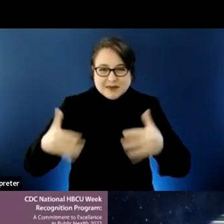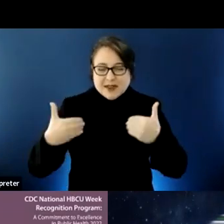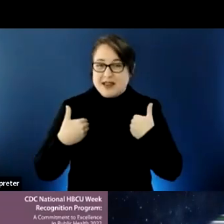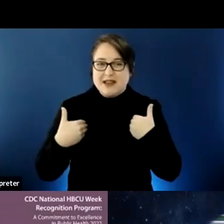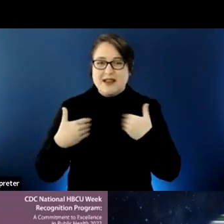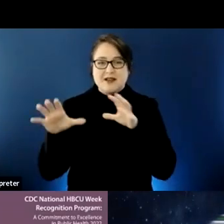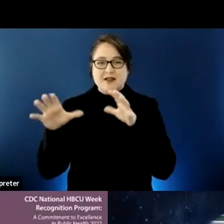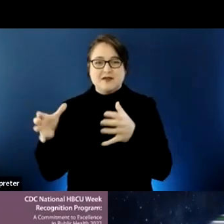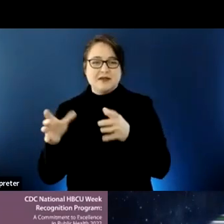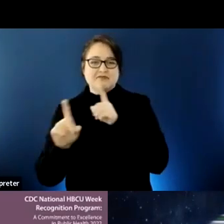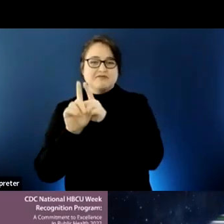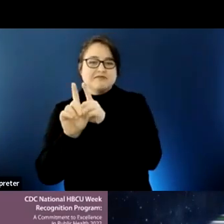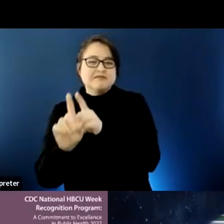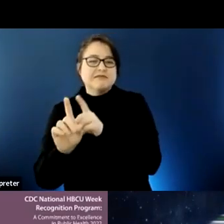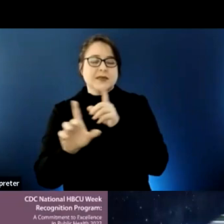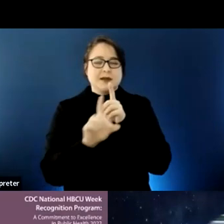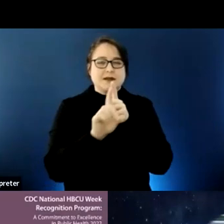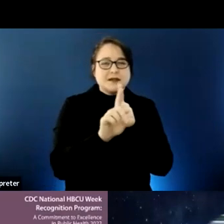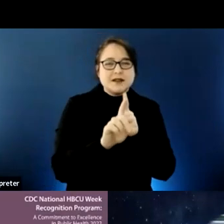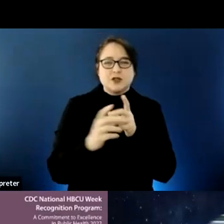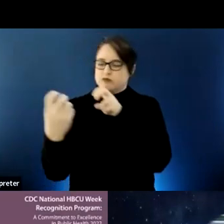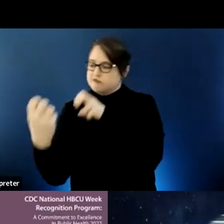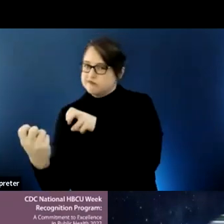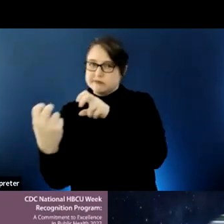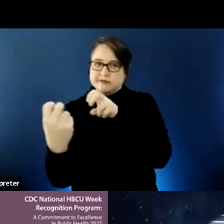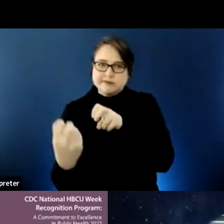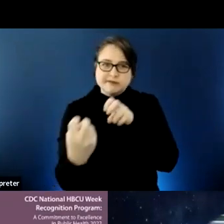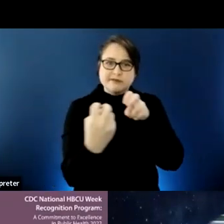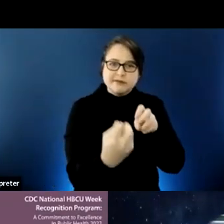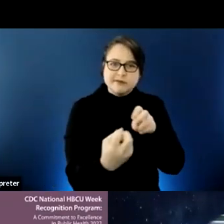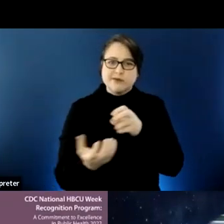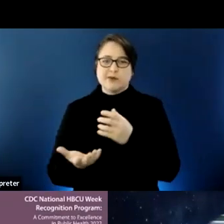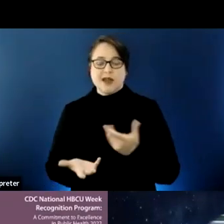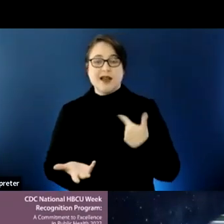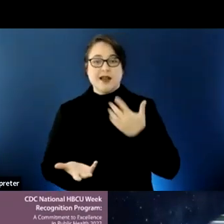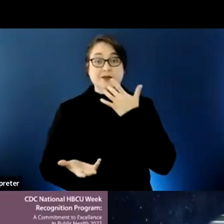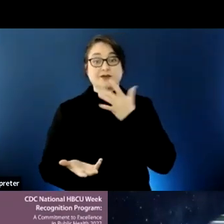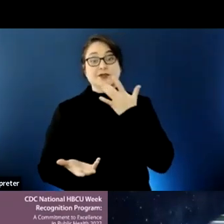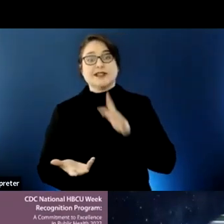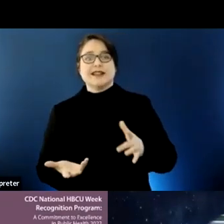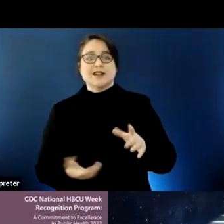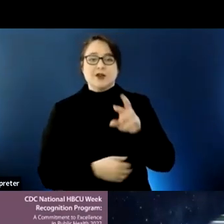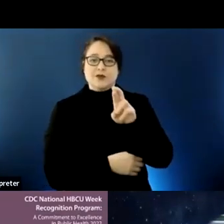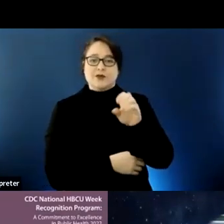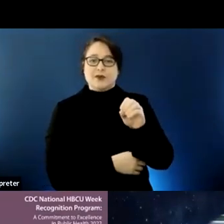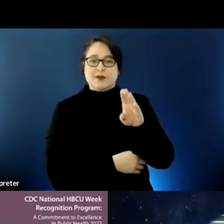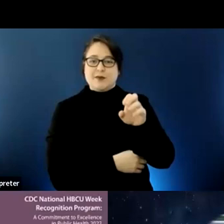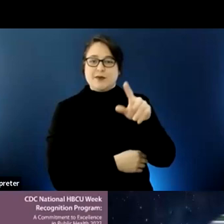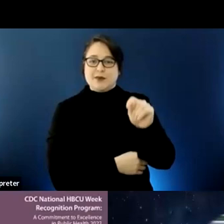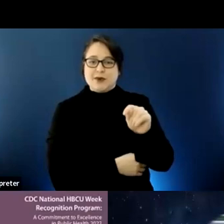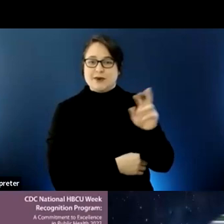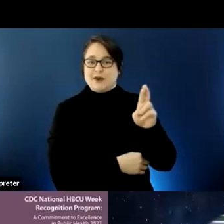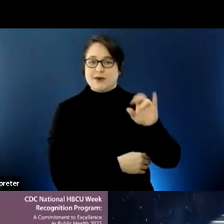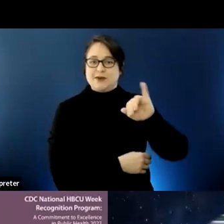getting together periodically. I was fortunate, a Robert Wood Johnson Foundation clinical scholar. The CDC could replicate a program like